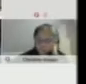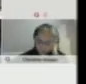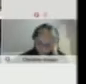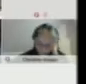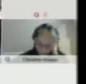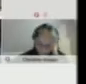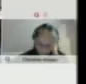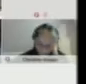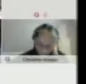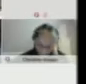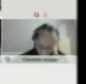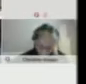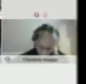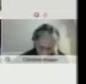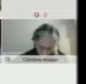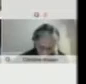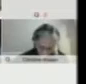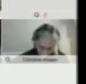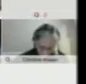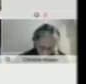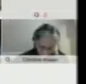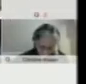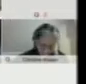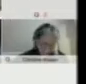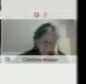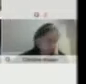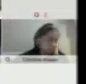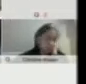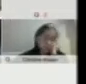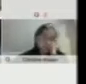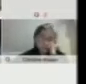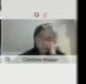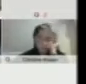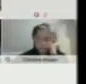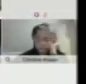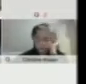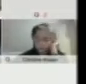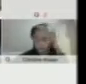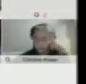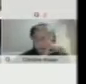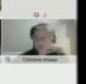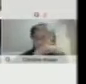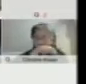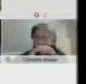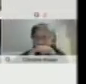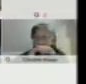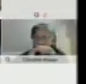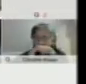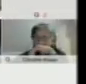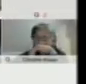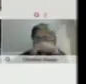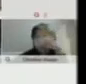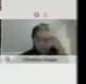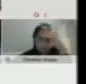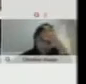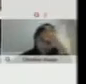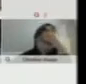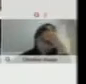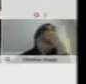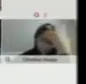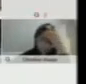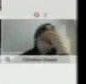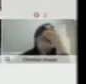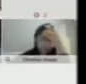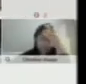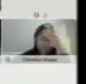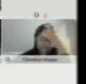Just tell us the reason for your opposition. Yep, so we have 30 signatures, physical signatures from direct abutters. Tell us